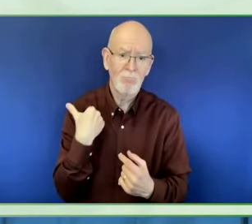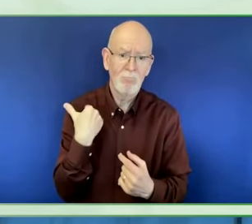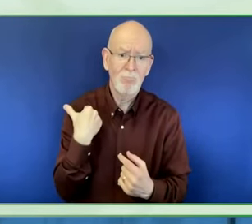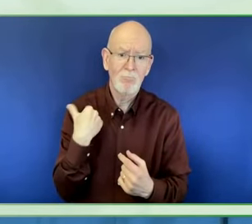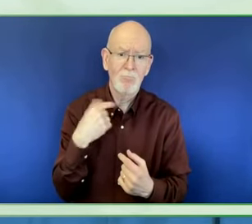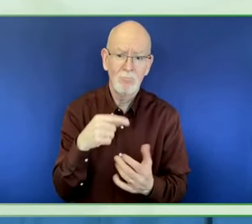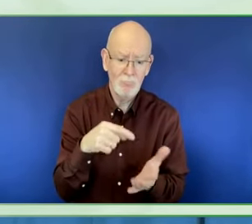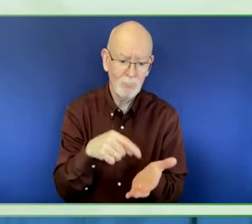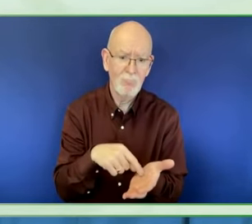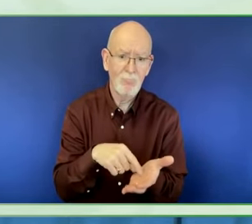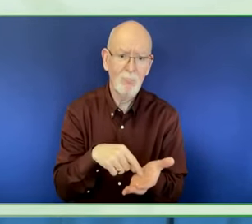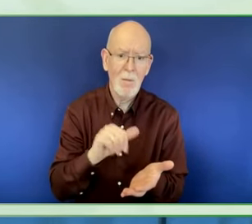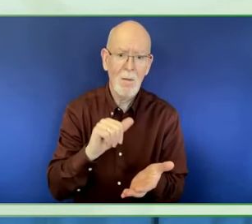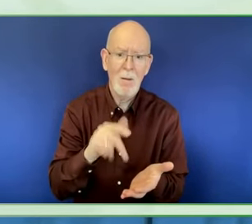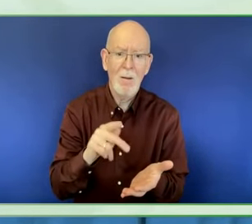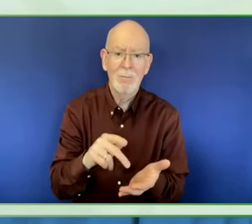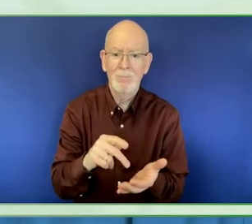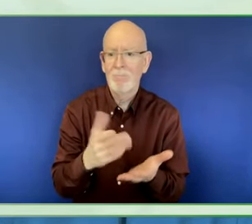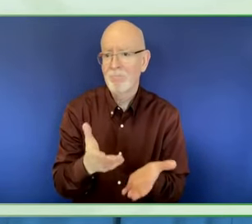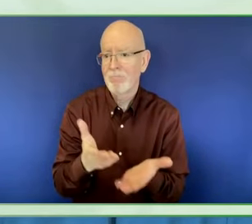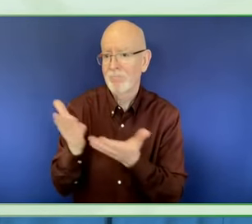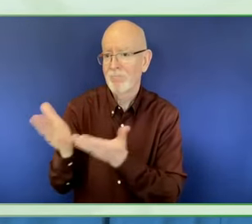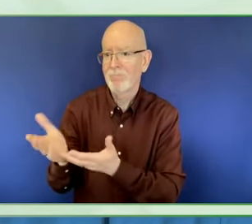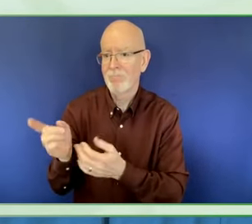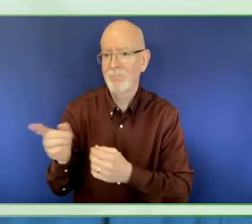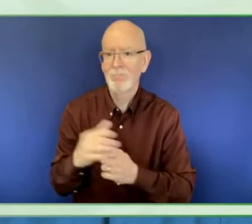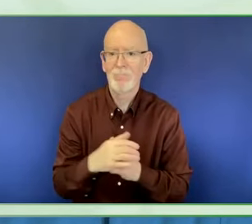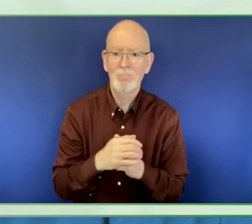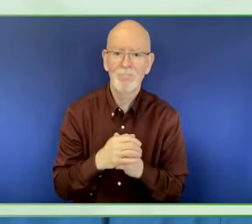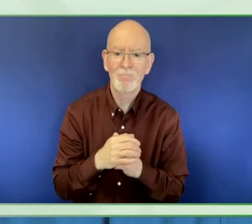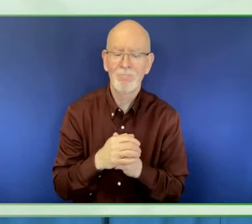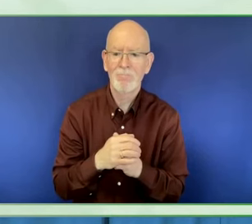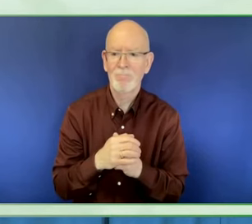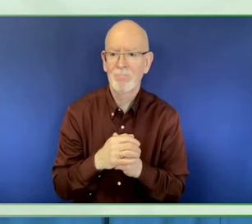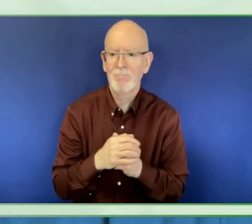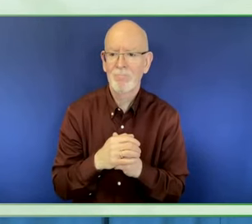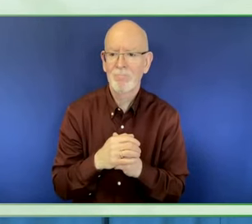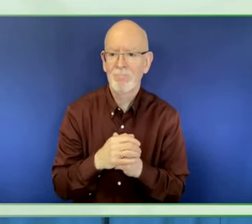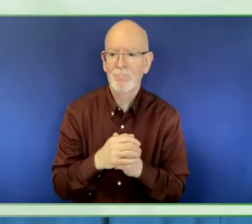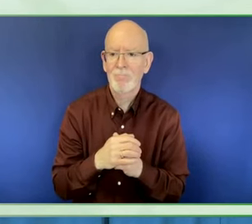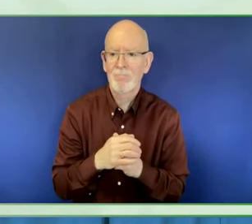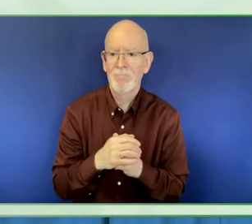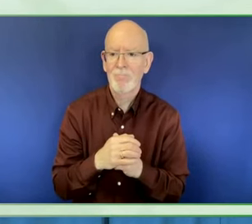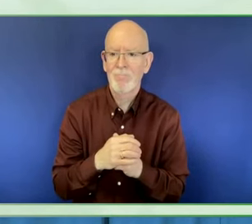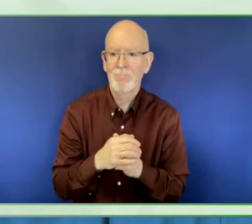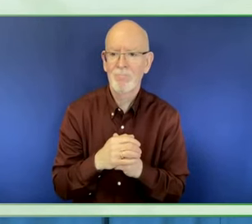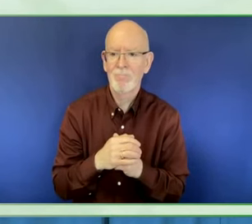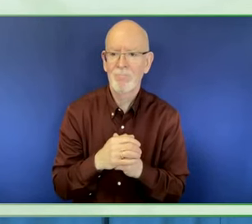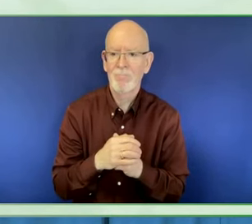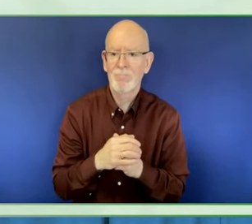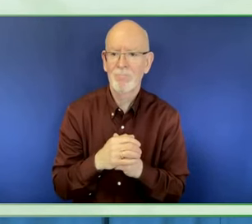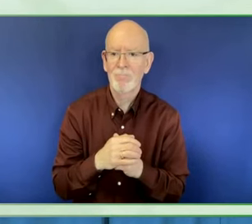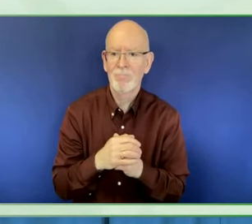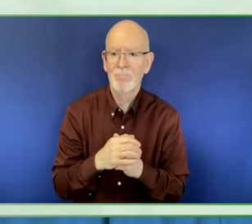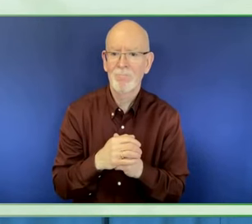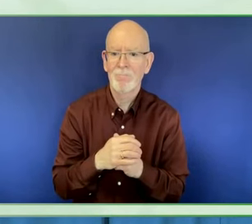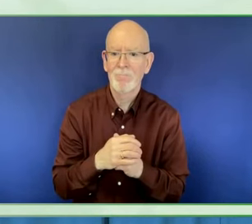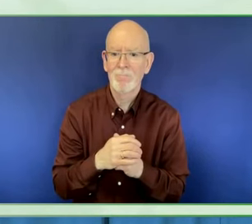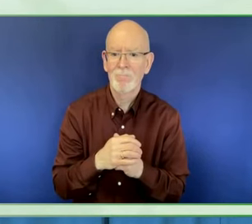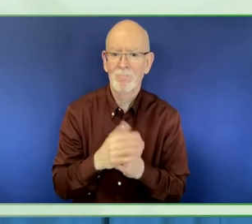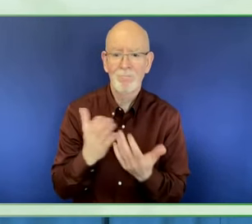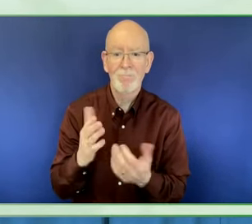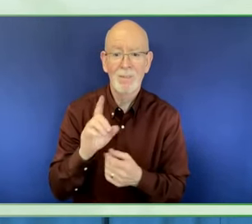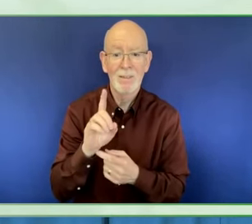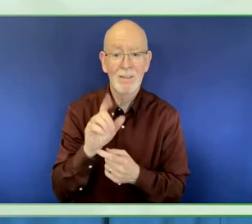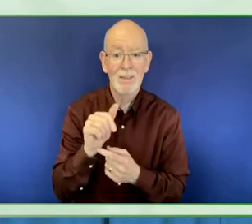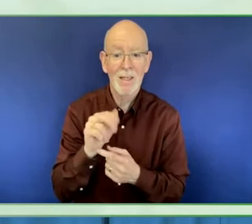Hello, everyone. My name is Daniella Decker, and today you heard from agencies from all over the world and organizations looking to increase disability